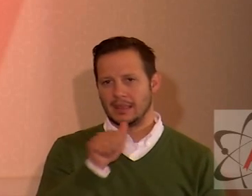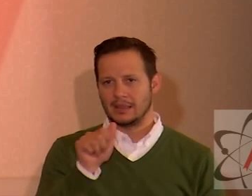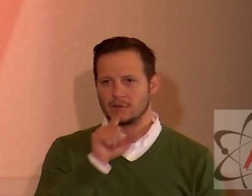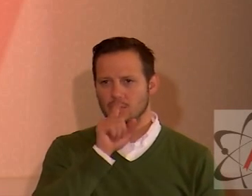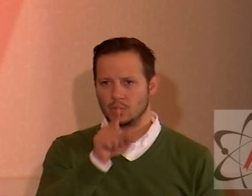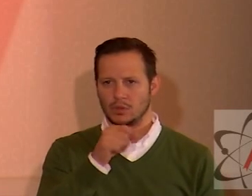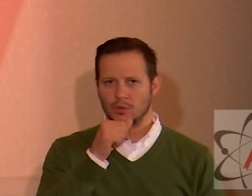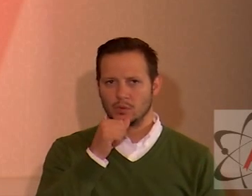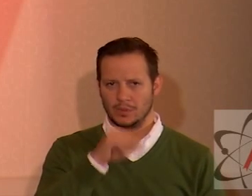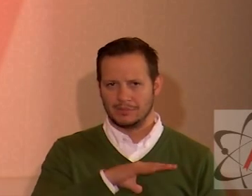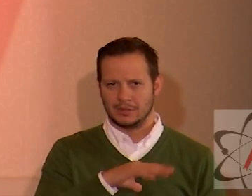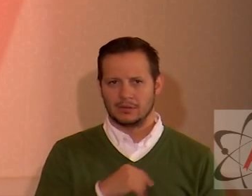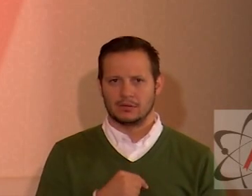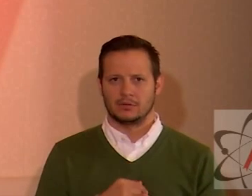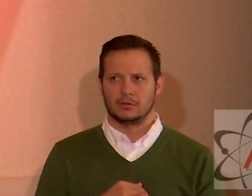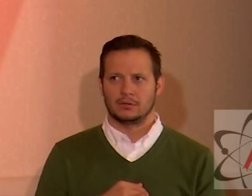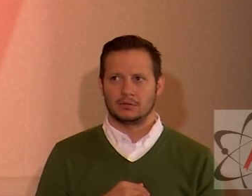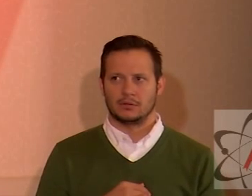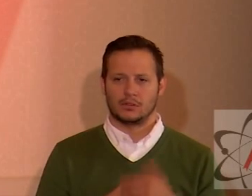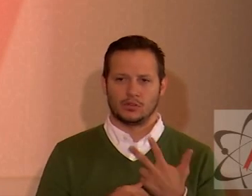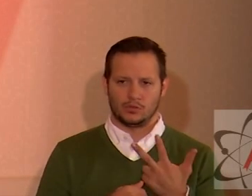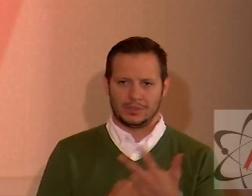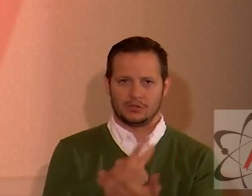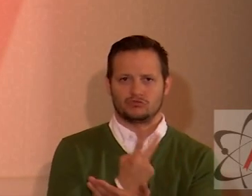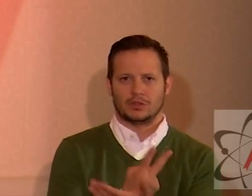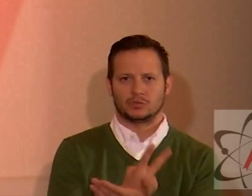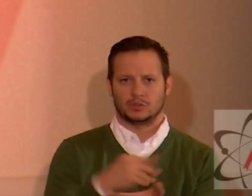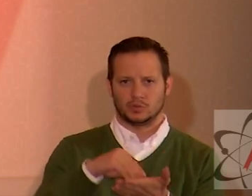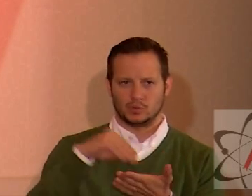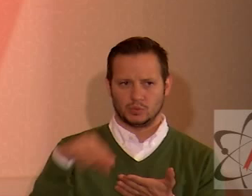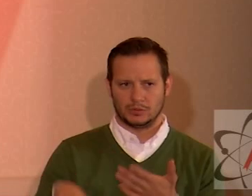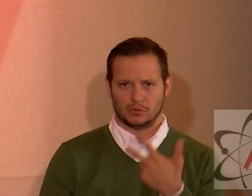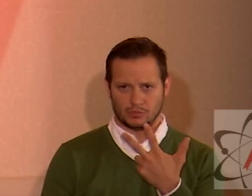in any of these cases. Three graduate students.